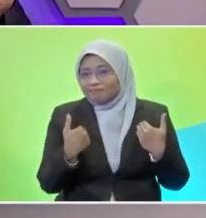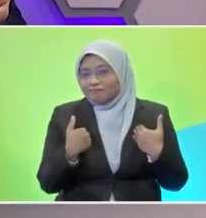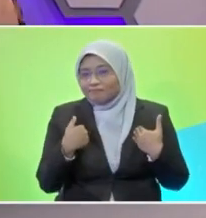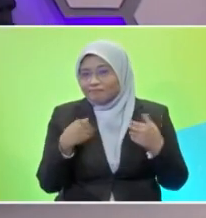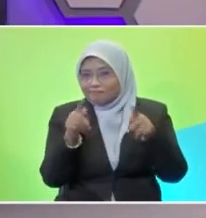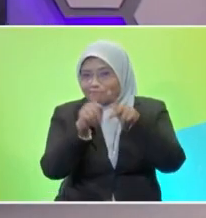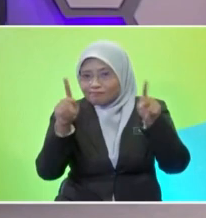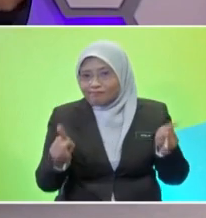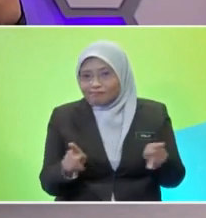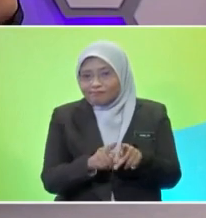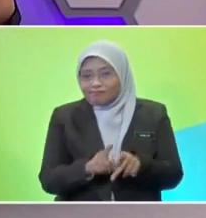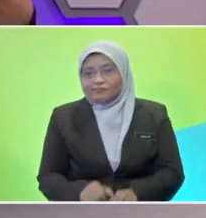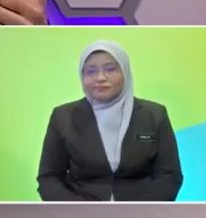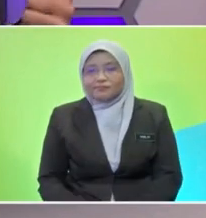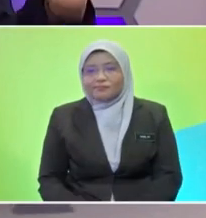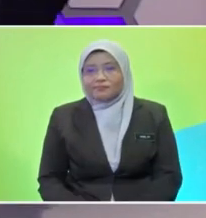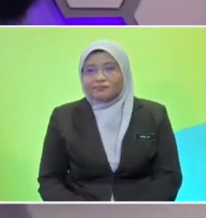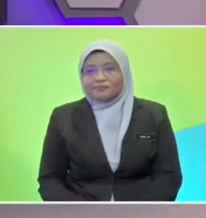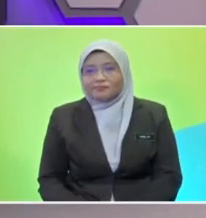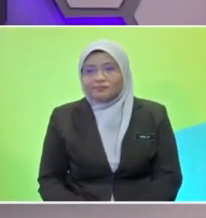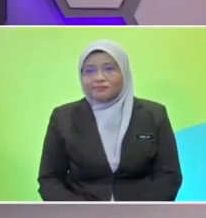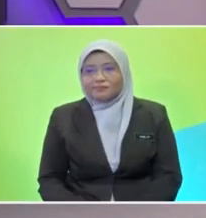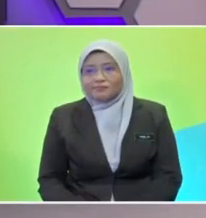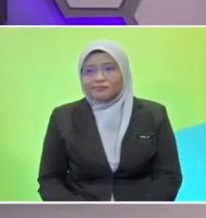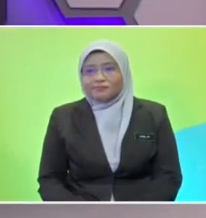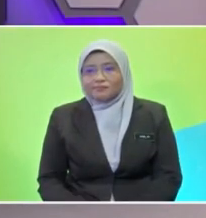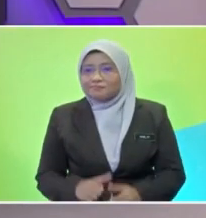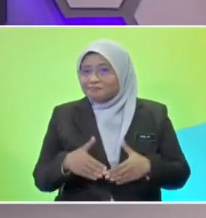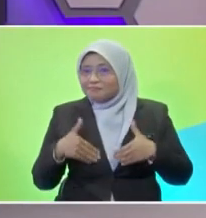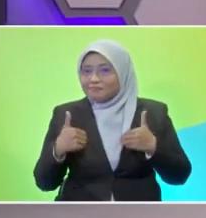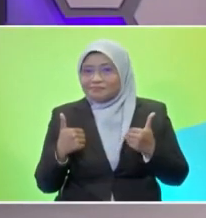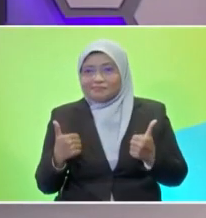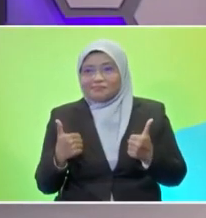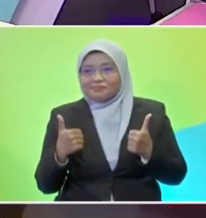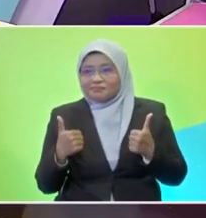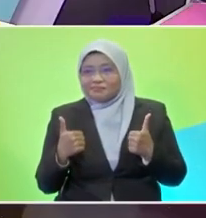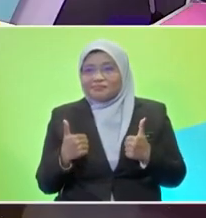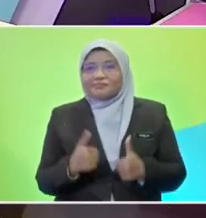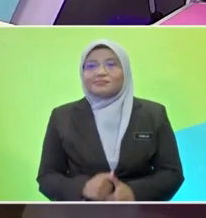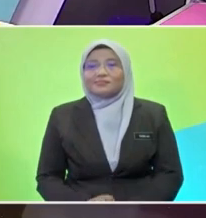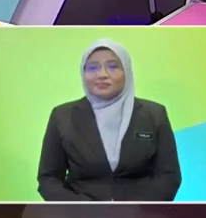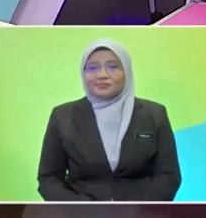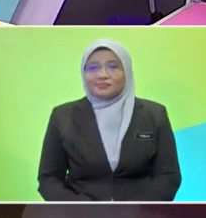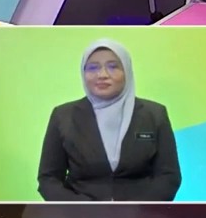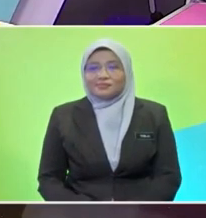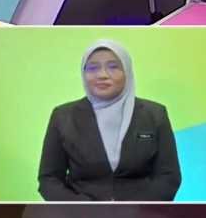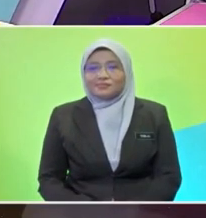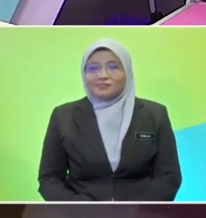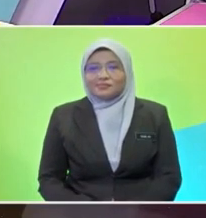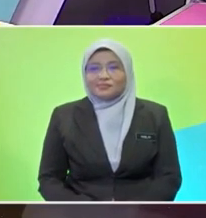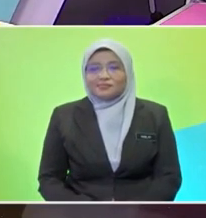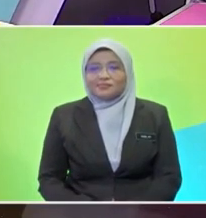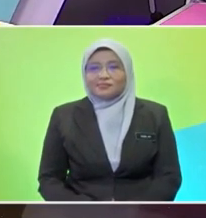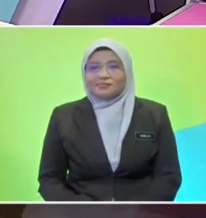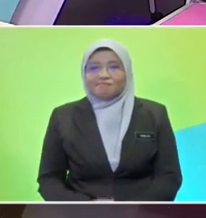are ready, please show us double thumbs up. Everyone. Show your double thumbs up there.